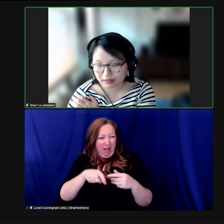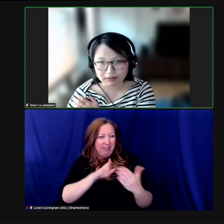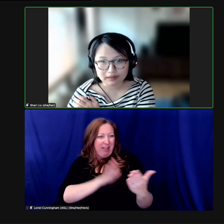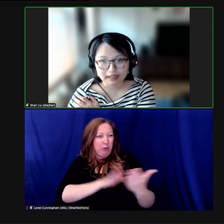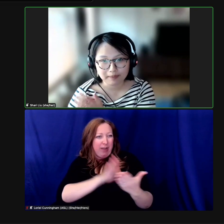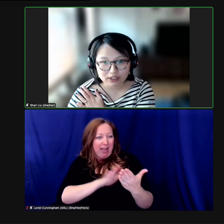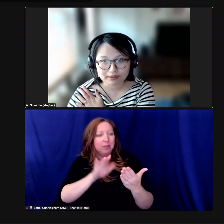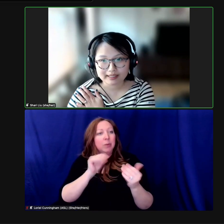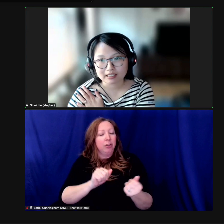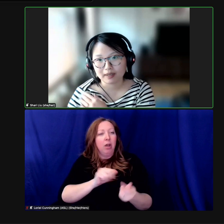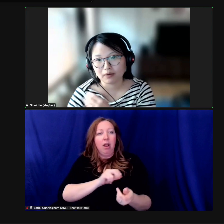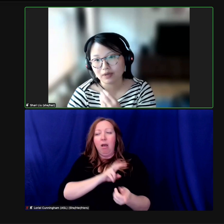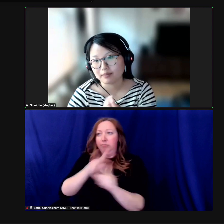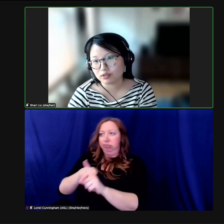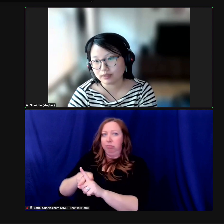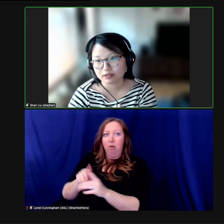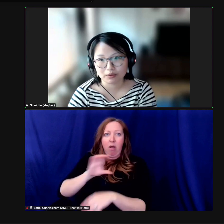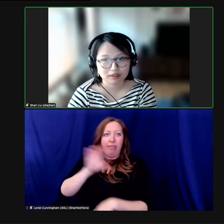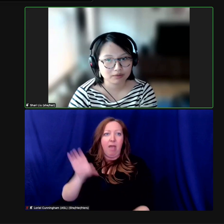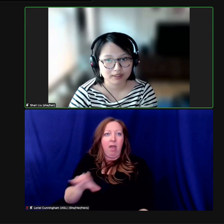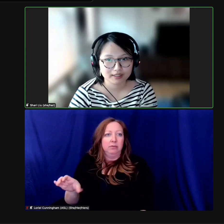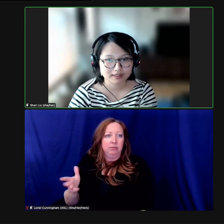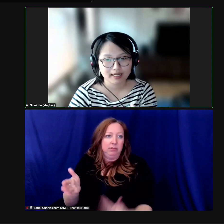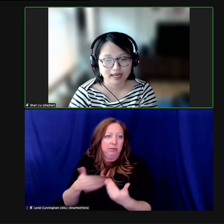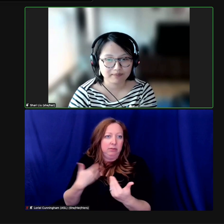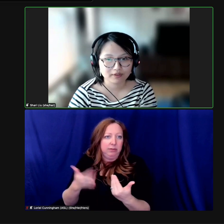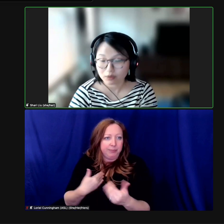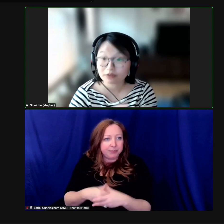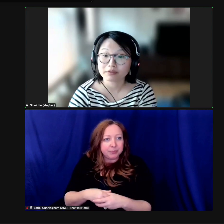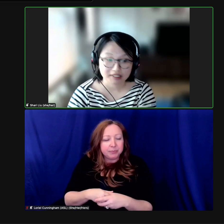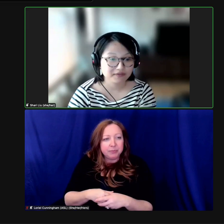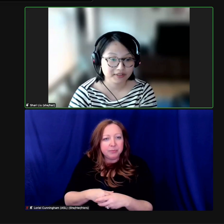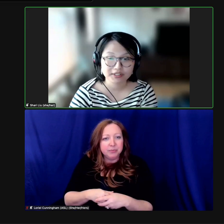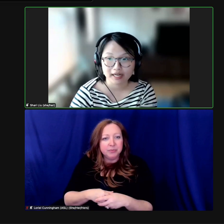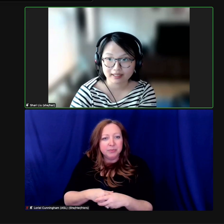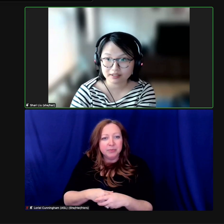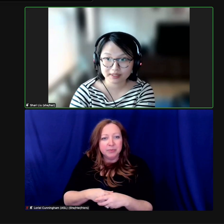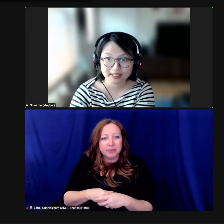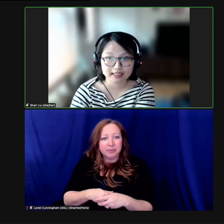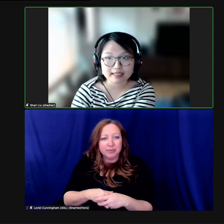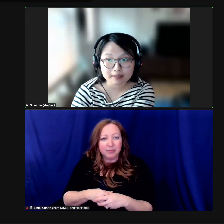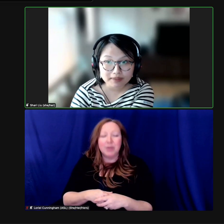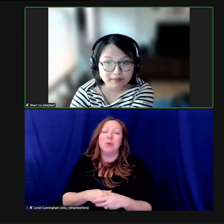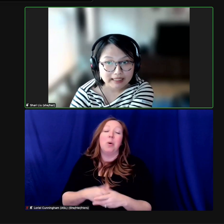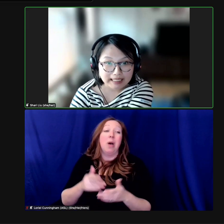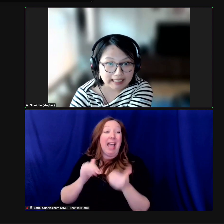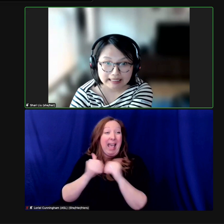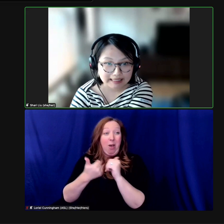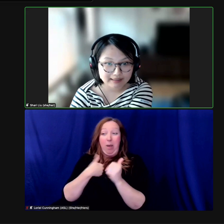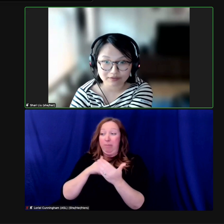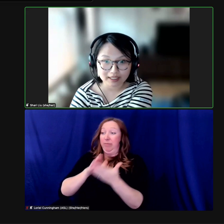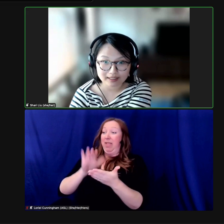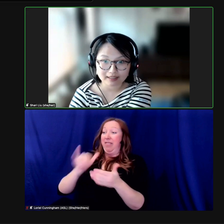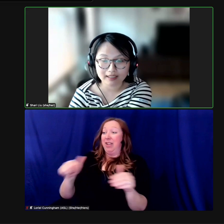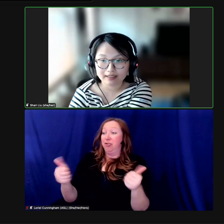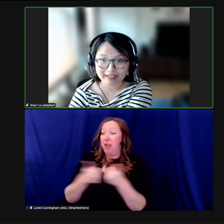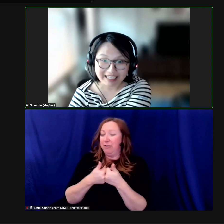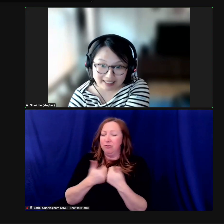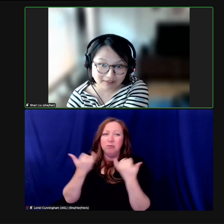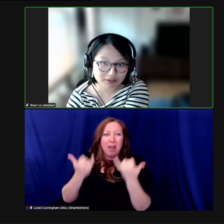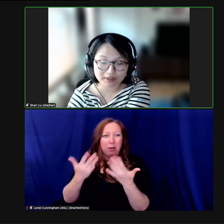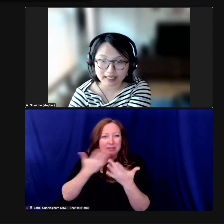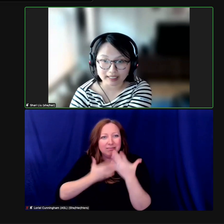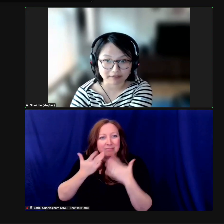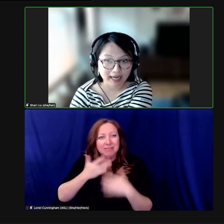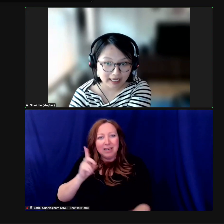Okay, so in part 2, I talked about what I'm doing to work through this first challenge, which is that simply we cannot collect enough data